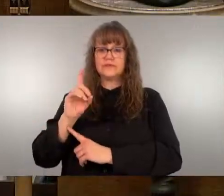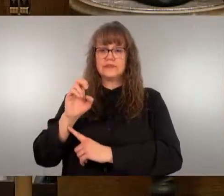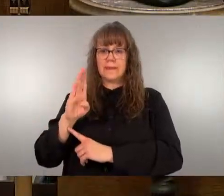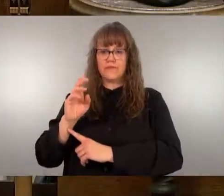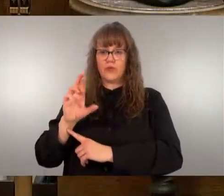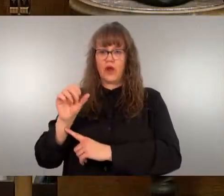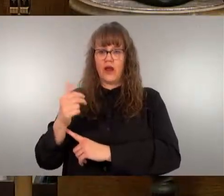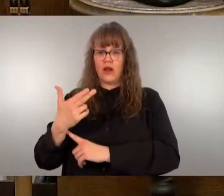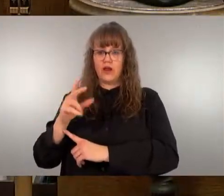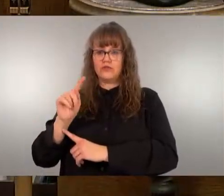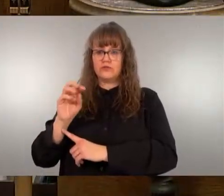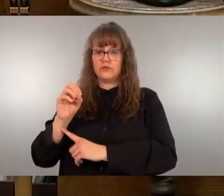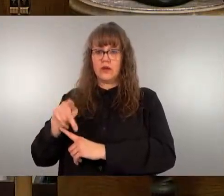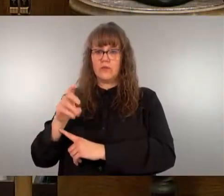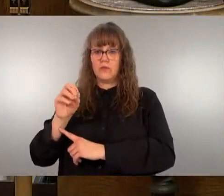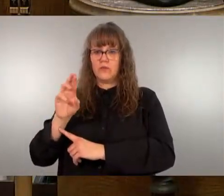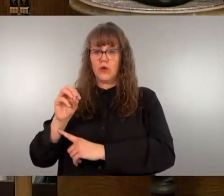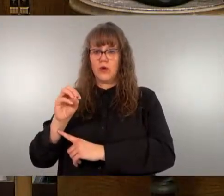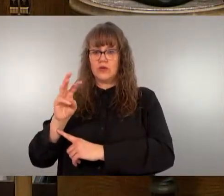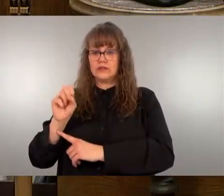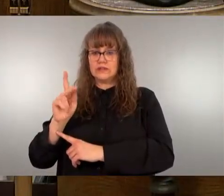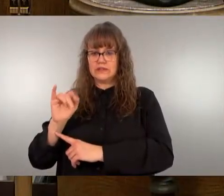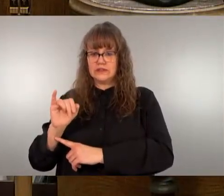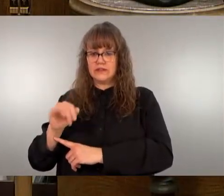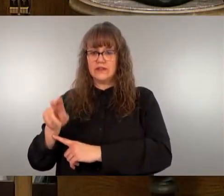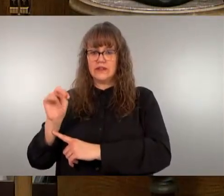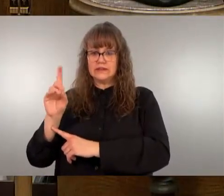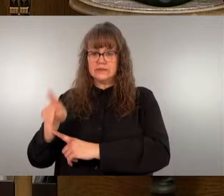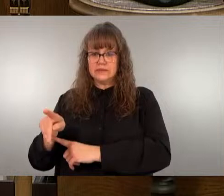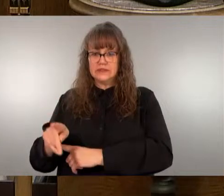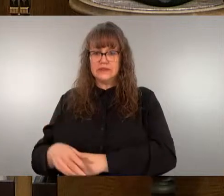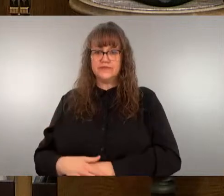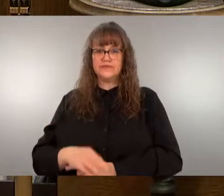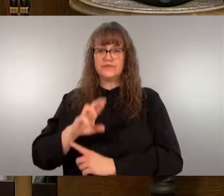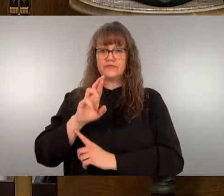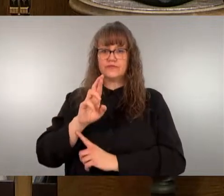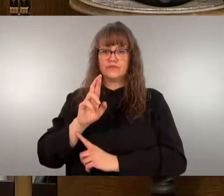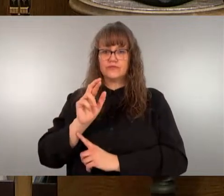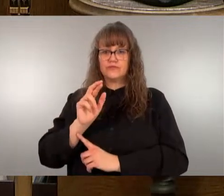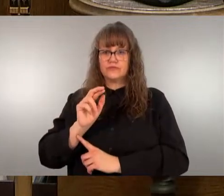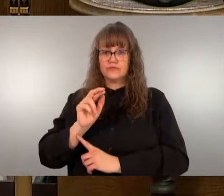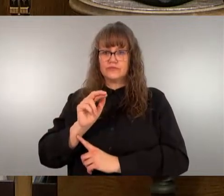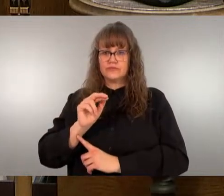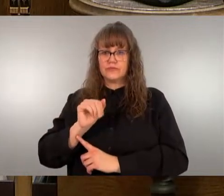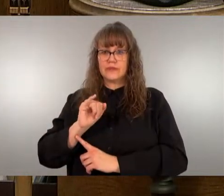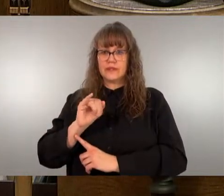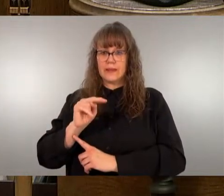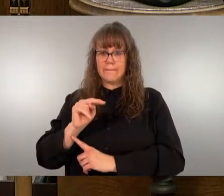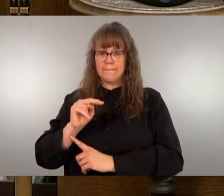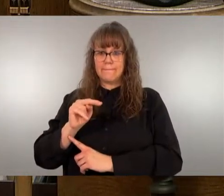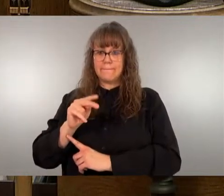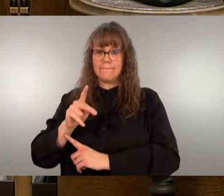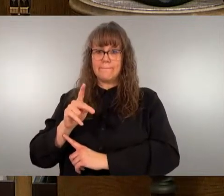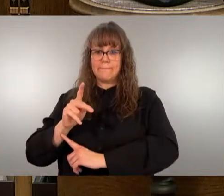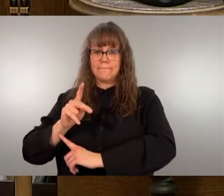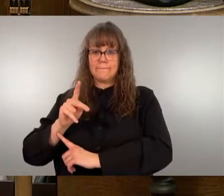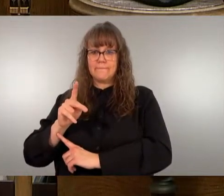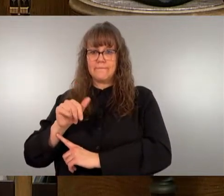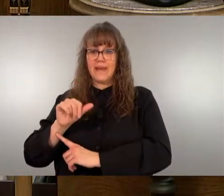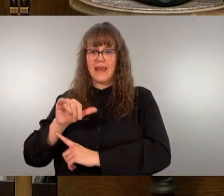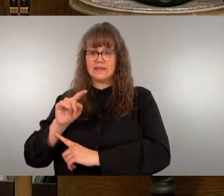NDP. Delta South, Ian Payton, Conservative Party of British Columbia. Esquimalt